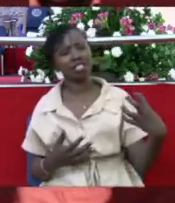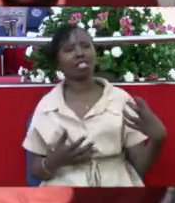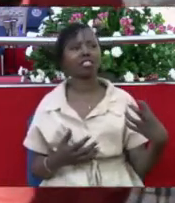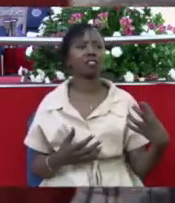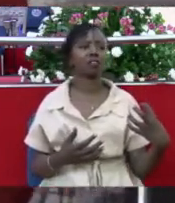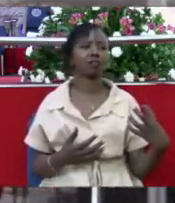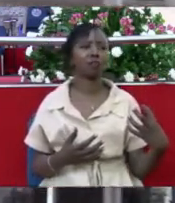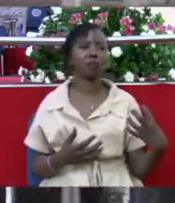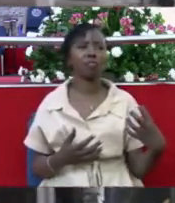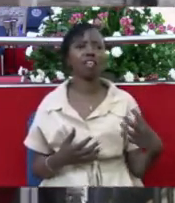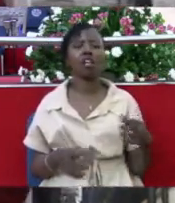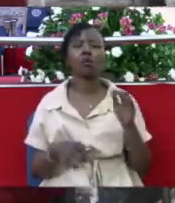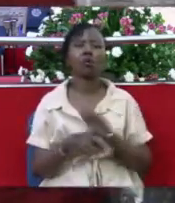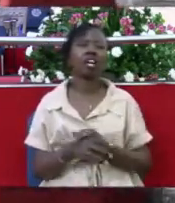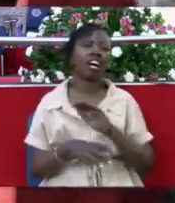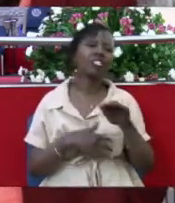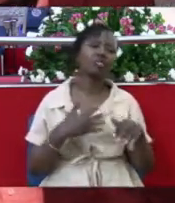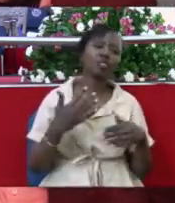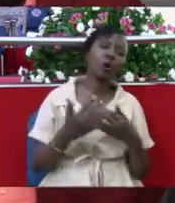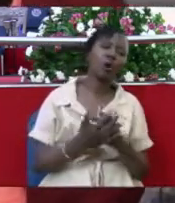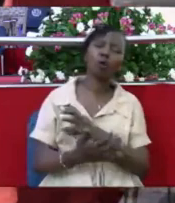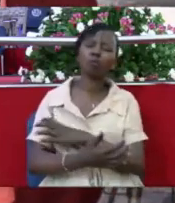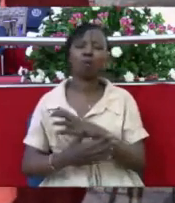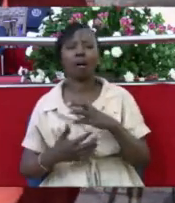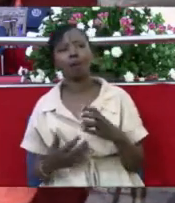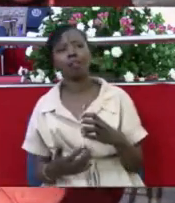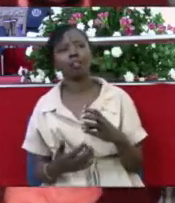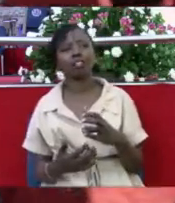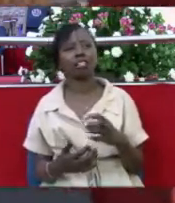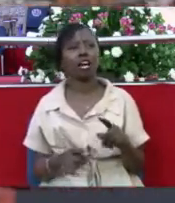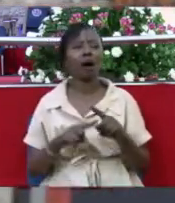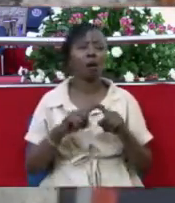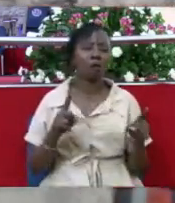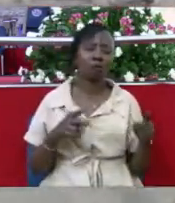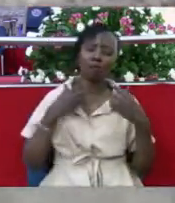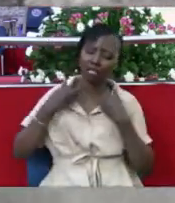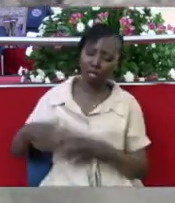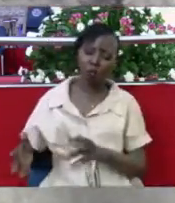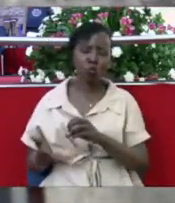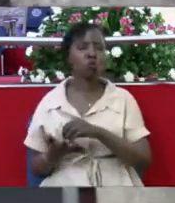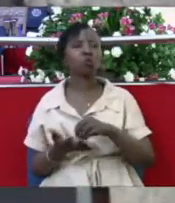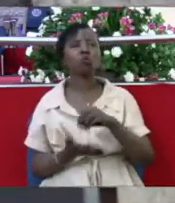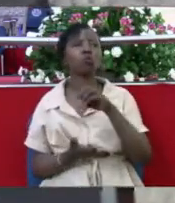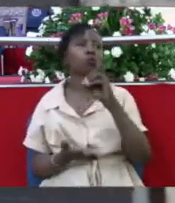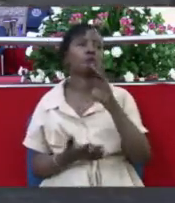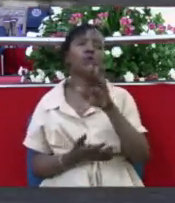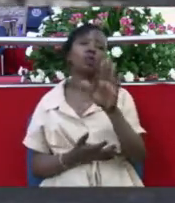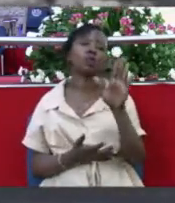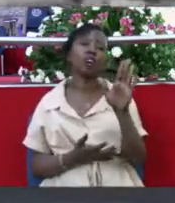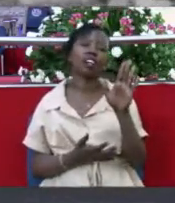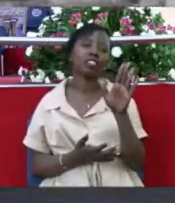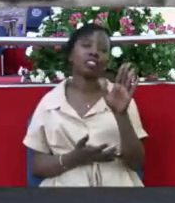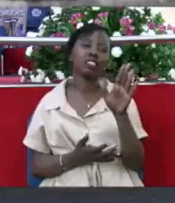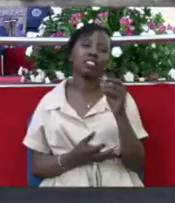You get all the influence and power. But then you lose your soul. Na upoteze mwa. What will